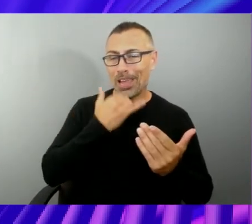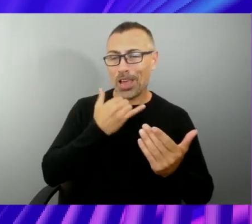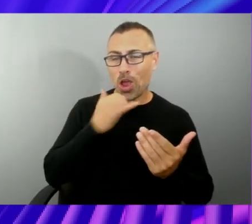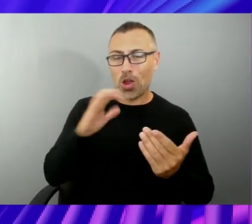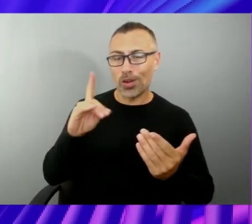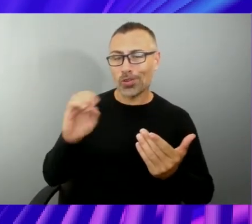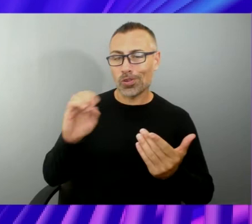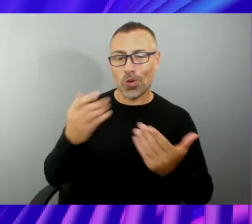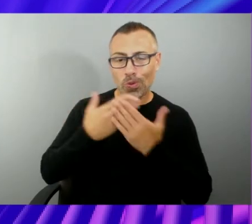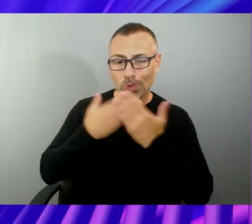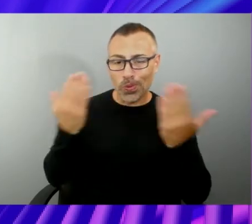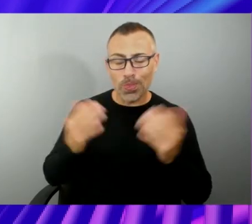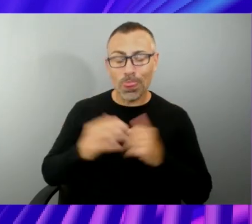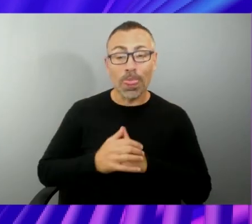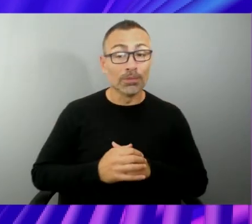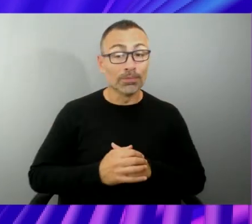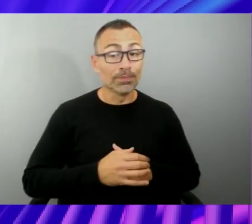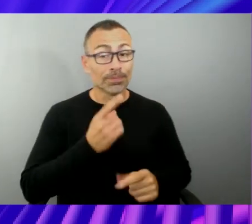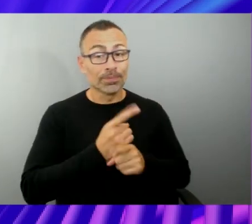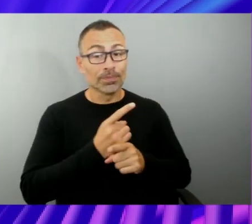want to consider is that,